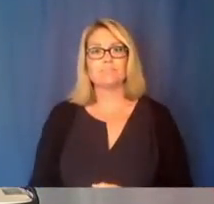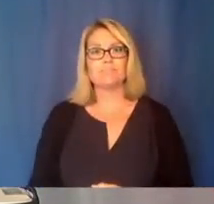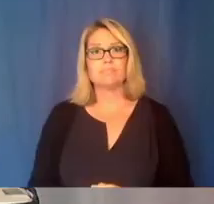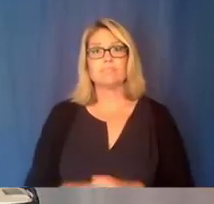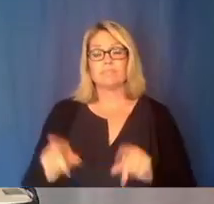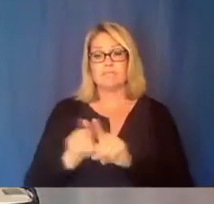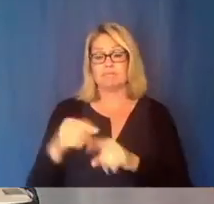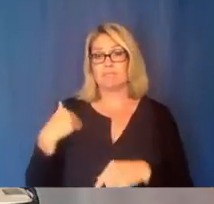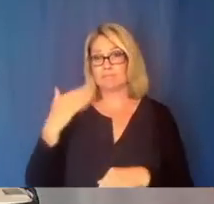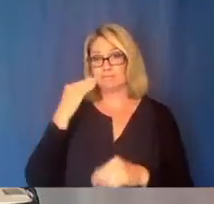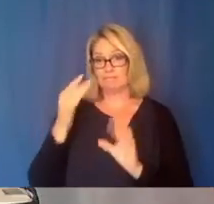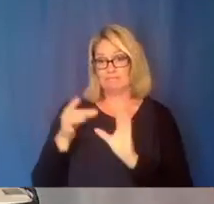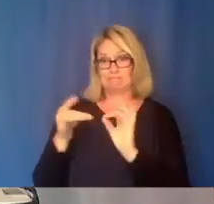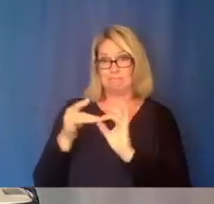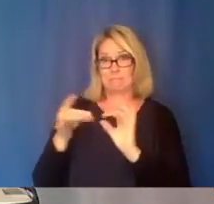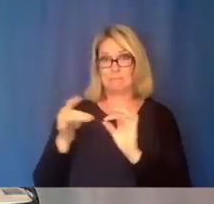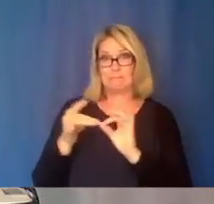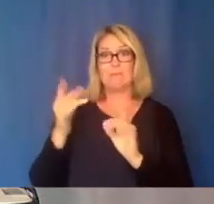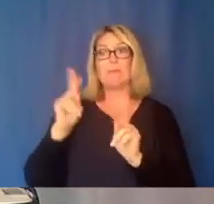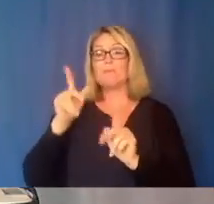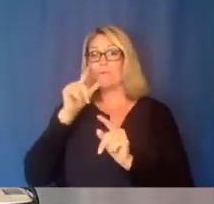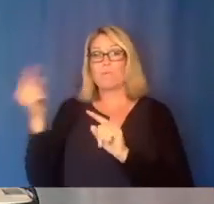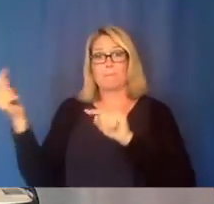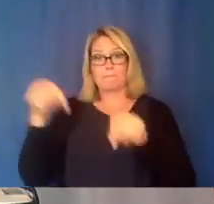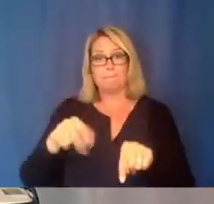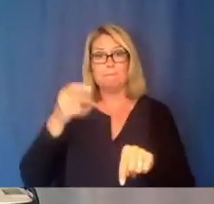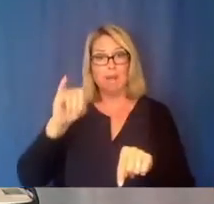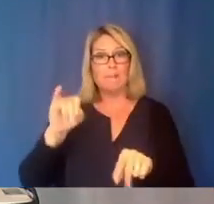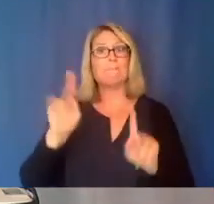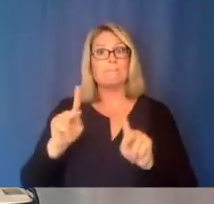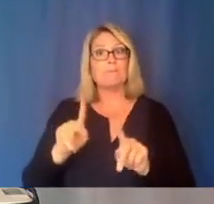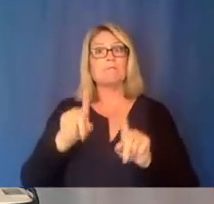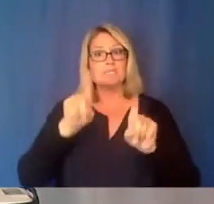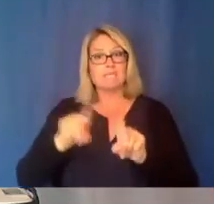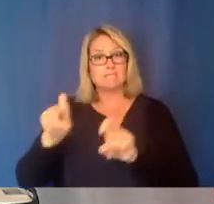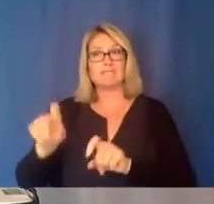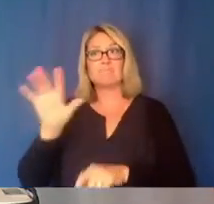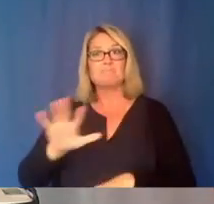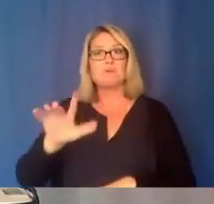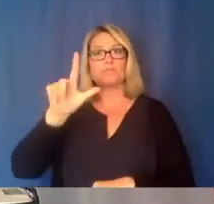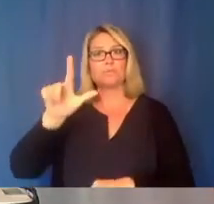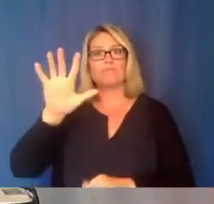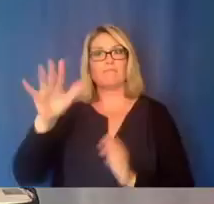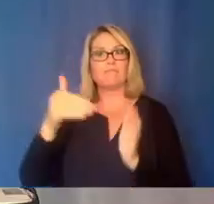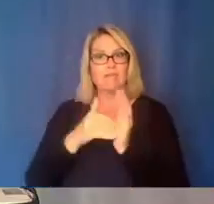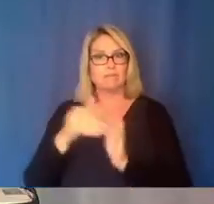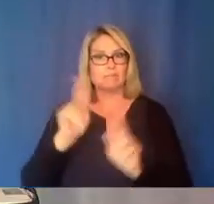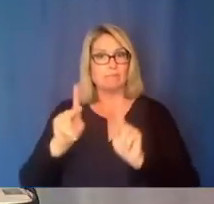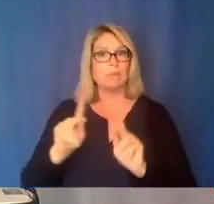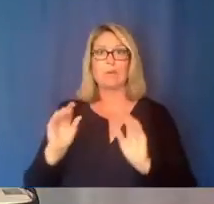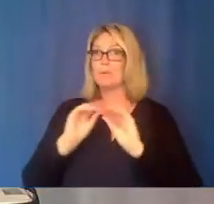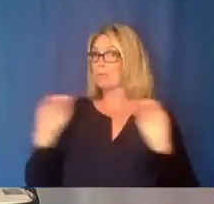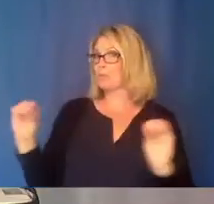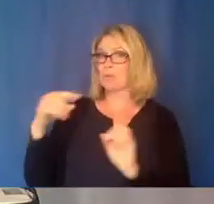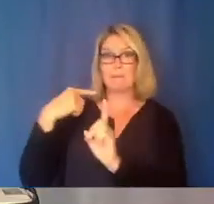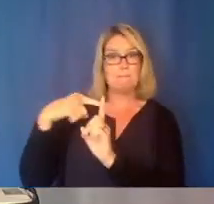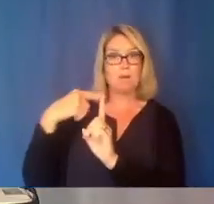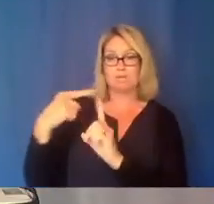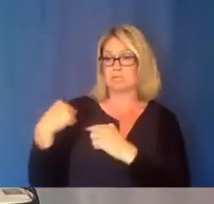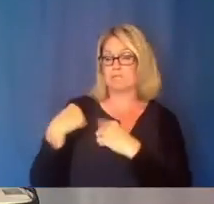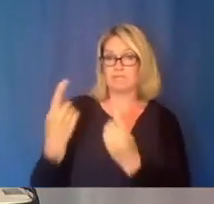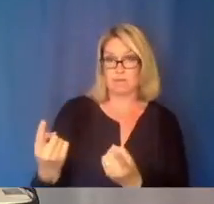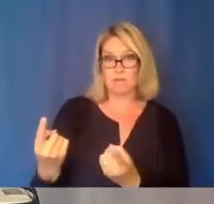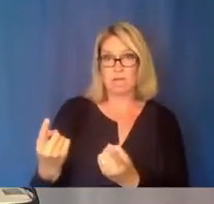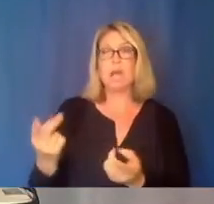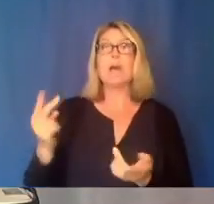the efforts of testing at our points of entry into PEI, having tested over 25,000 people without a single positive, all of these things give